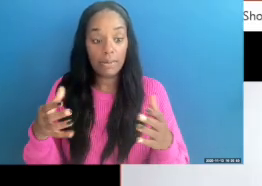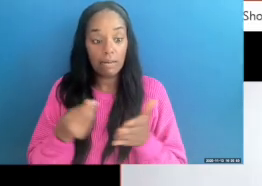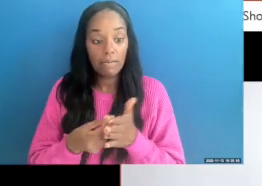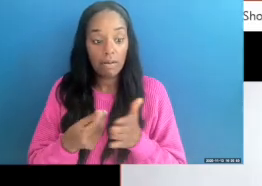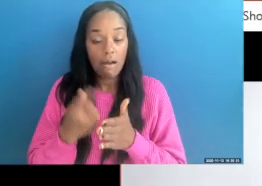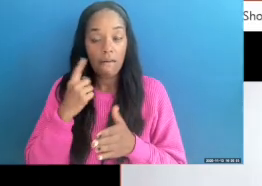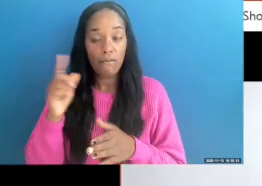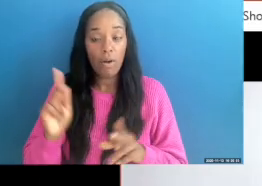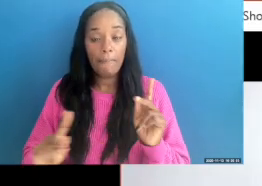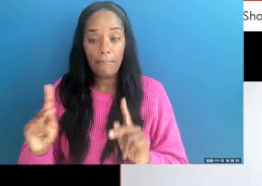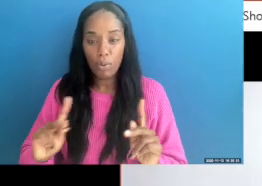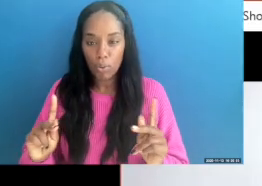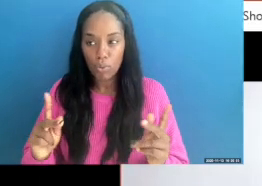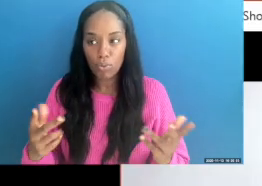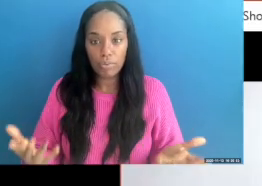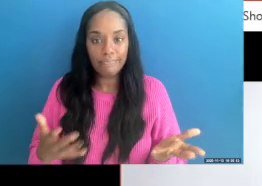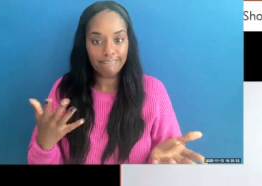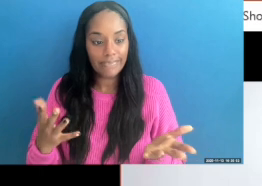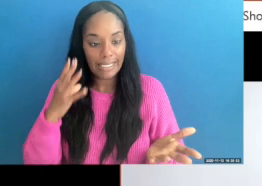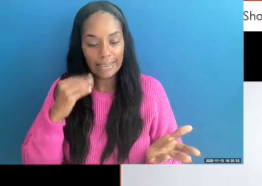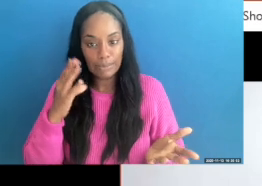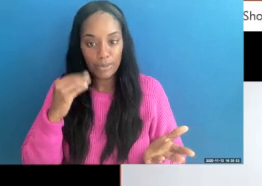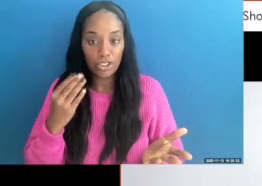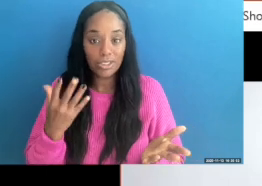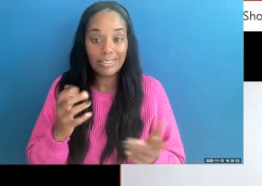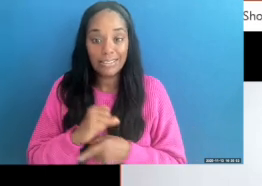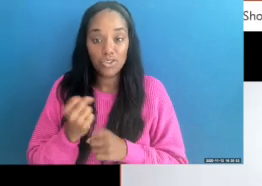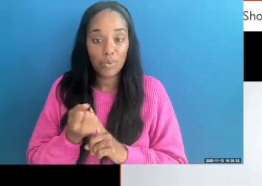choices work for folks who are increasingly finding themselves